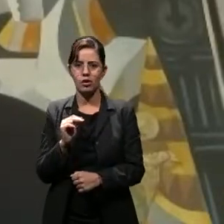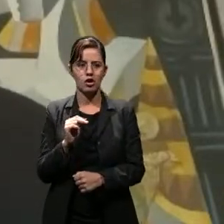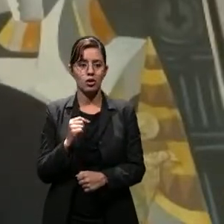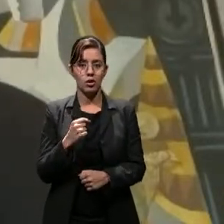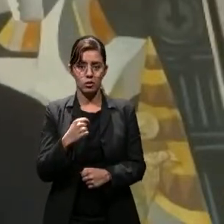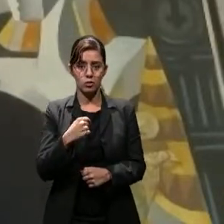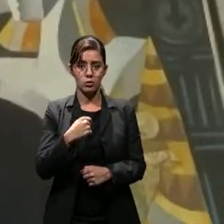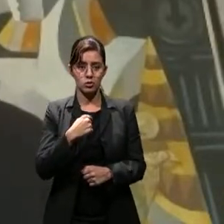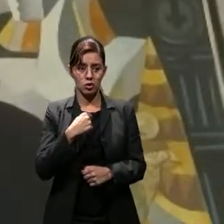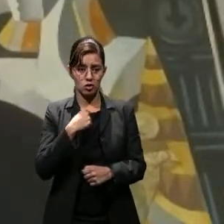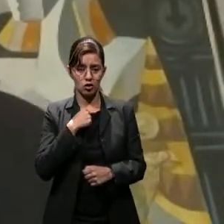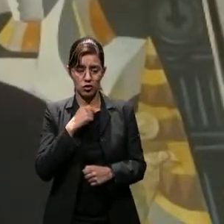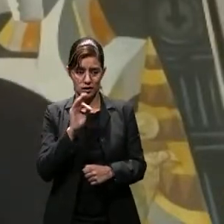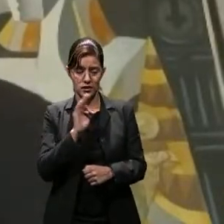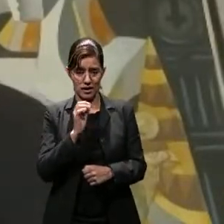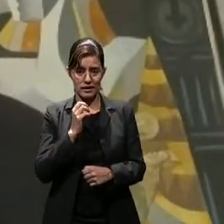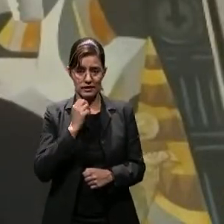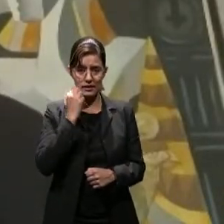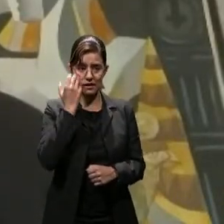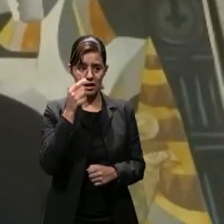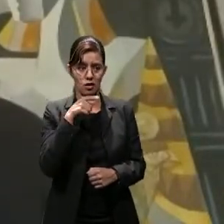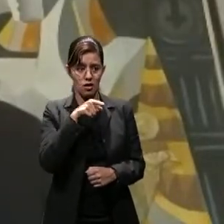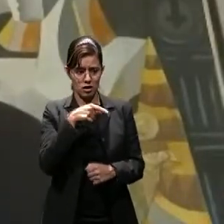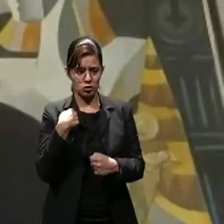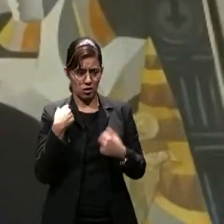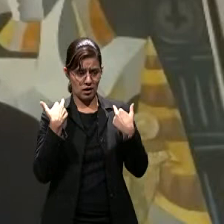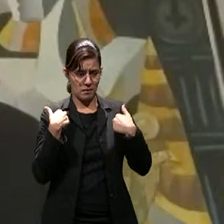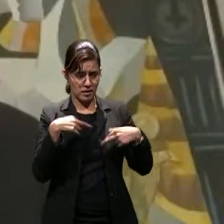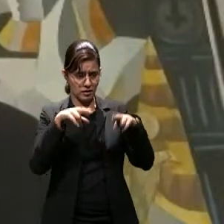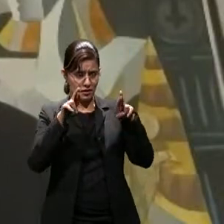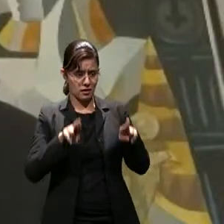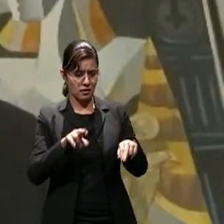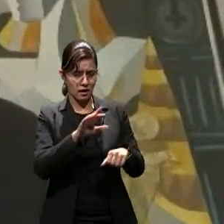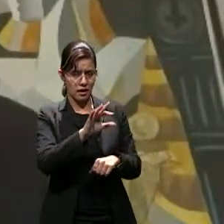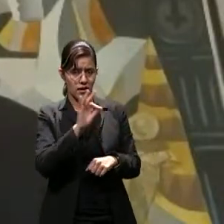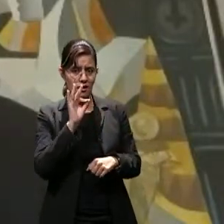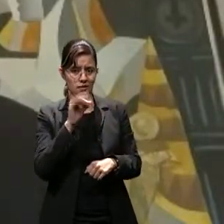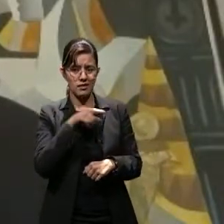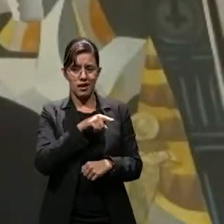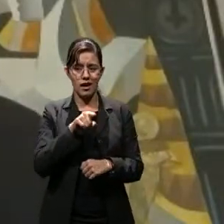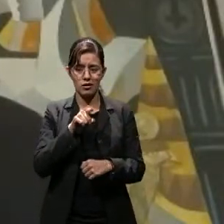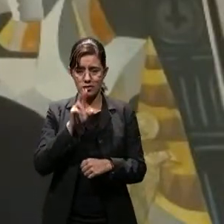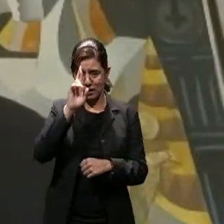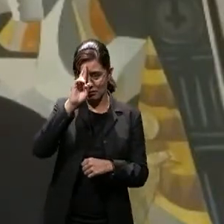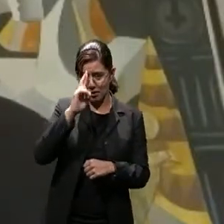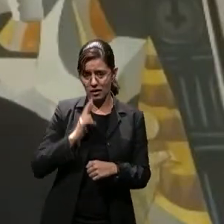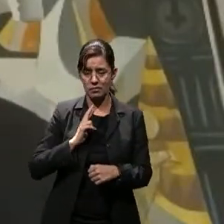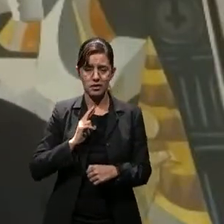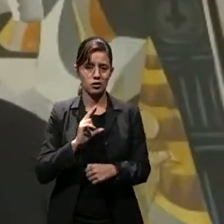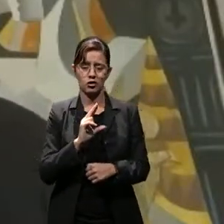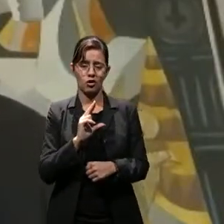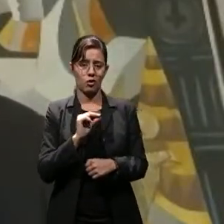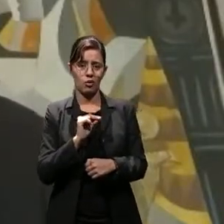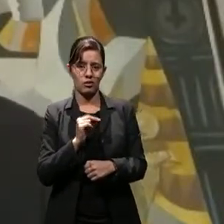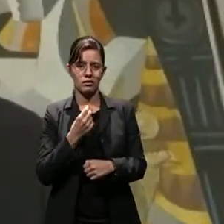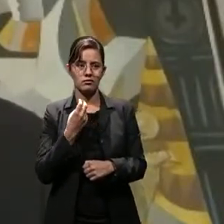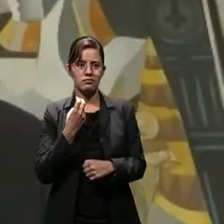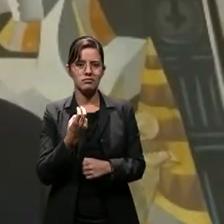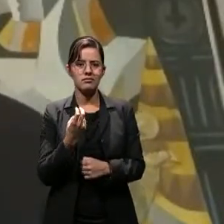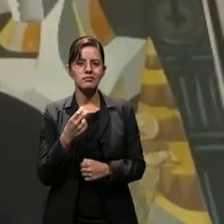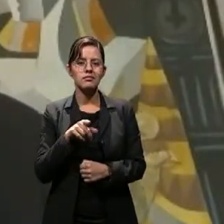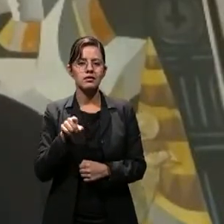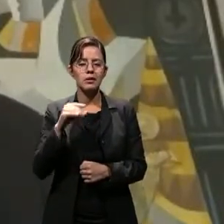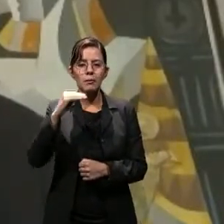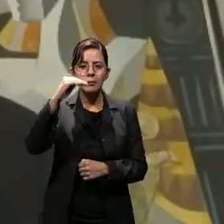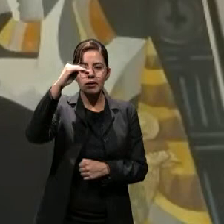taken from my hands the opportunity that that person, that individual will become my leader. But they do not